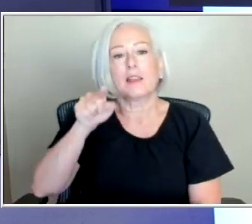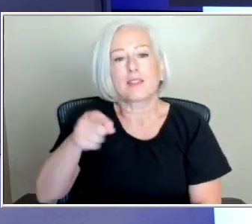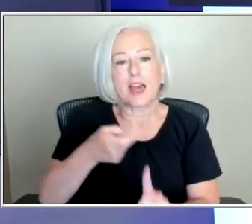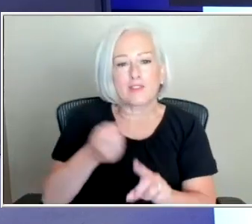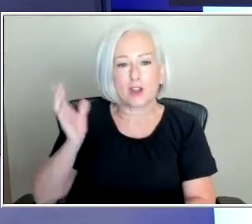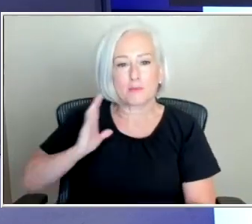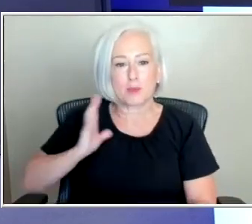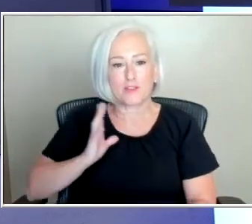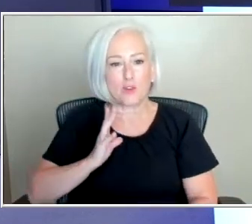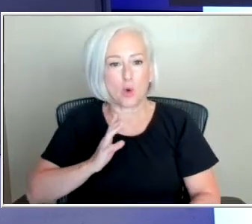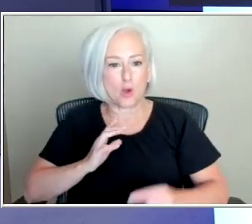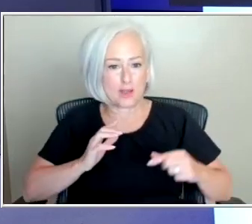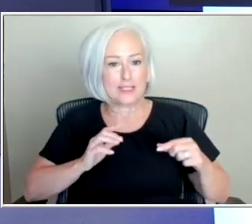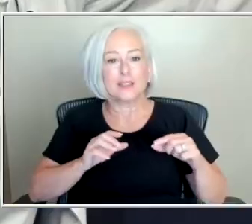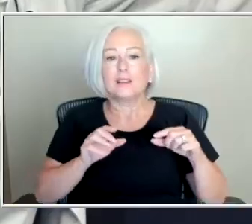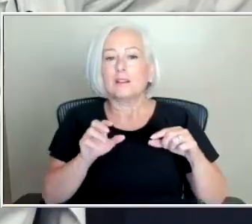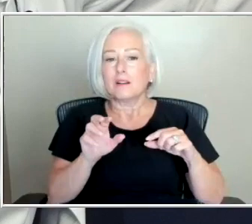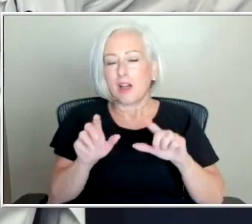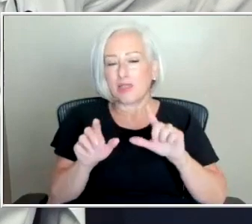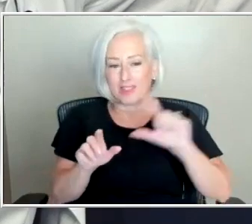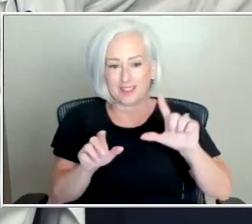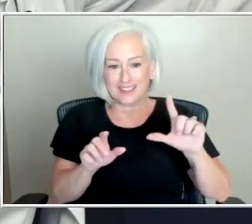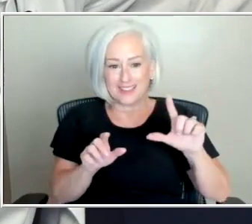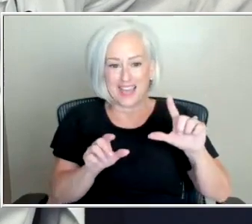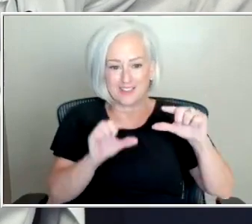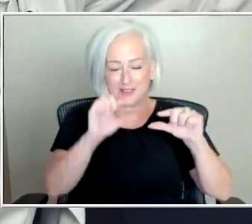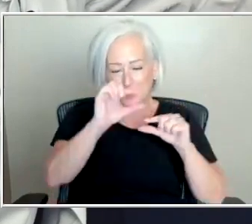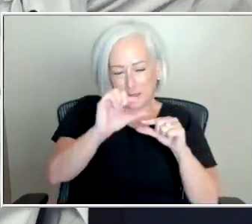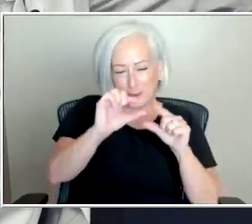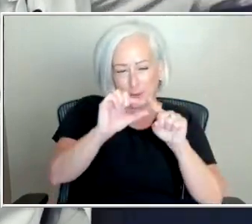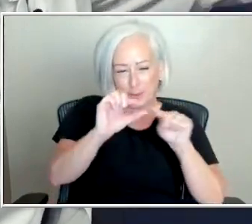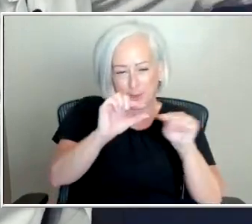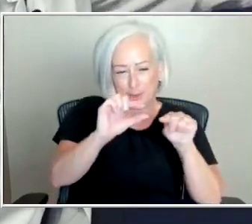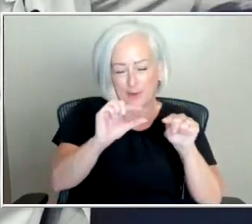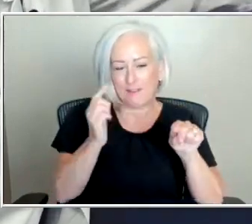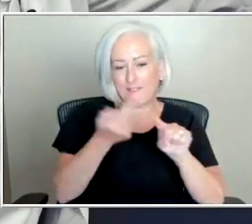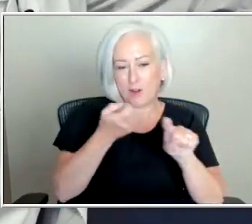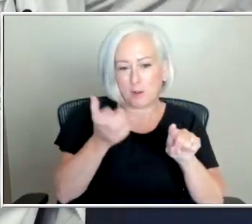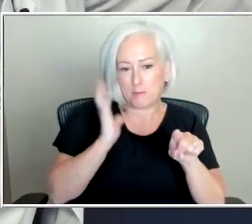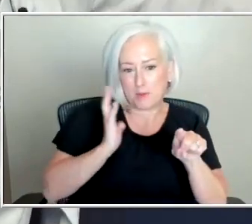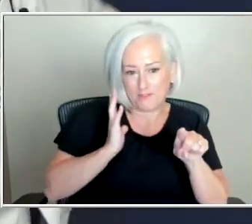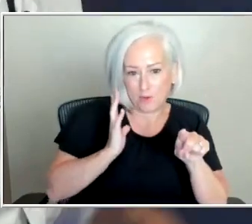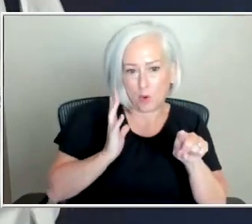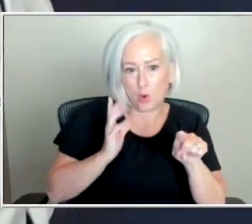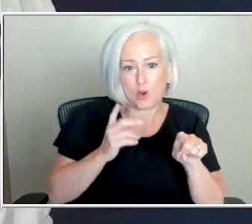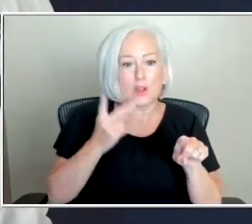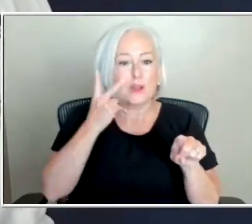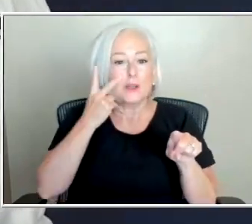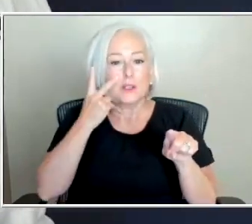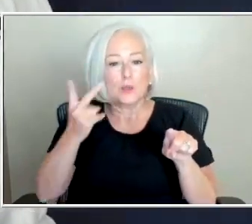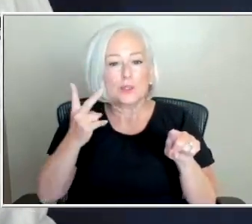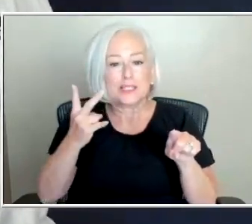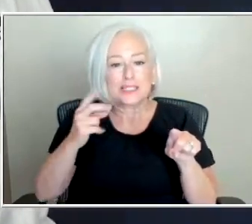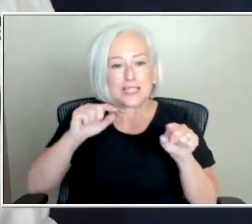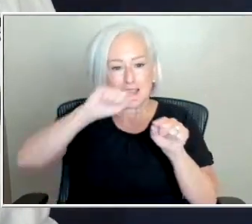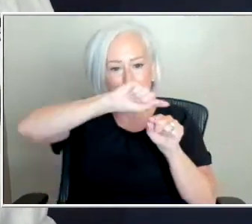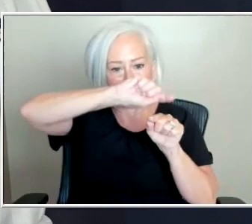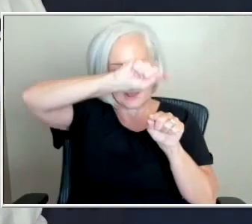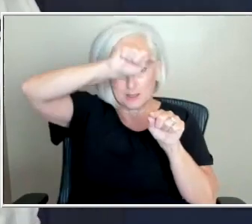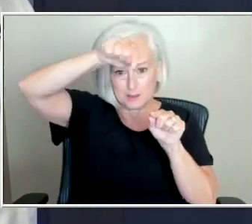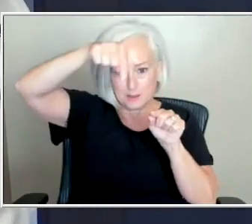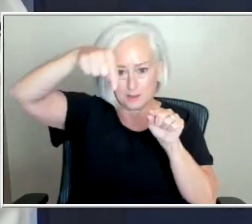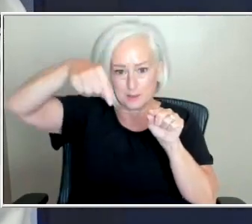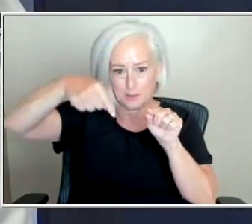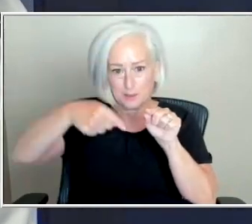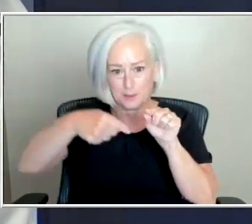ASD closure. So the novel thing about this valve replacement is this stent frame that provides a landing spot for us.